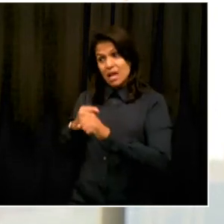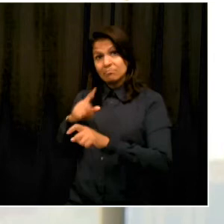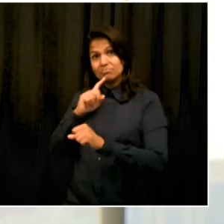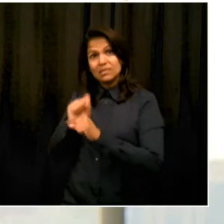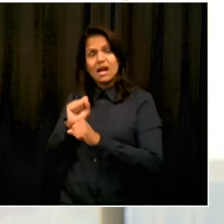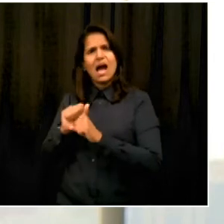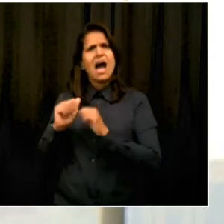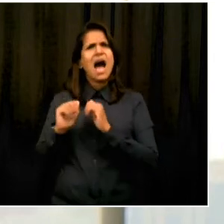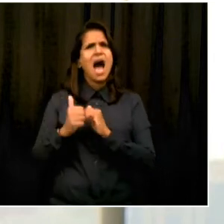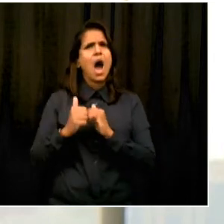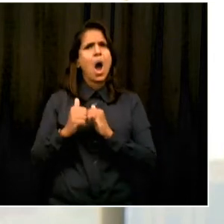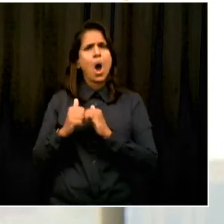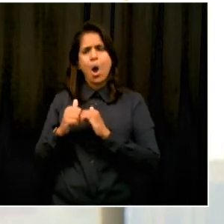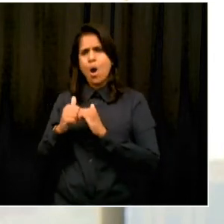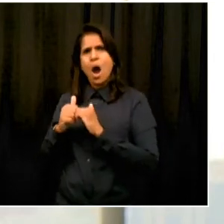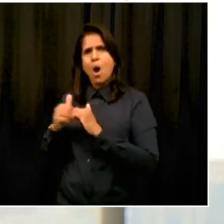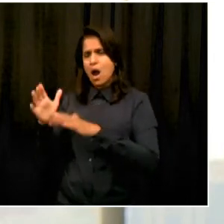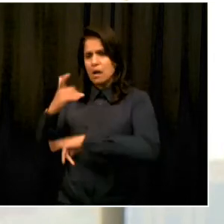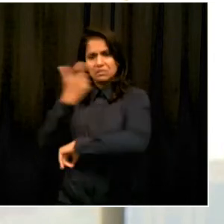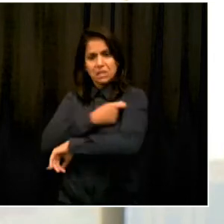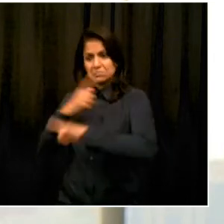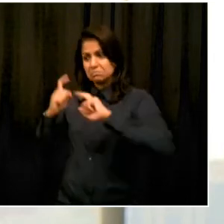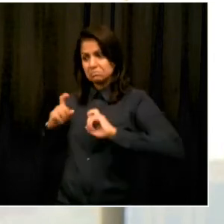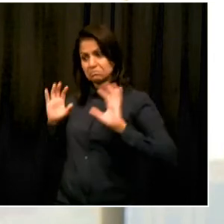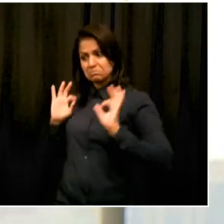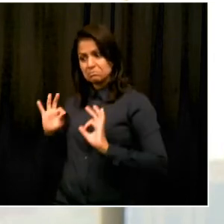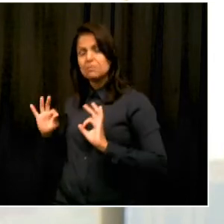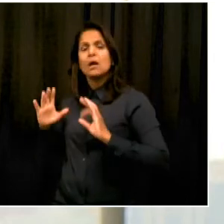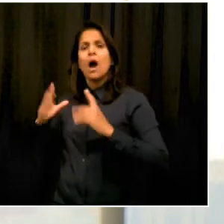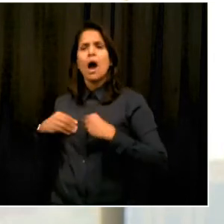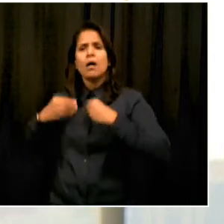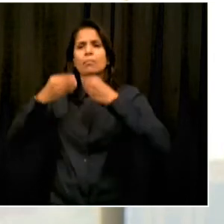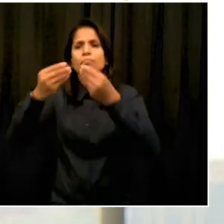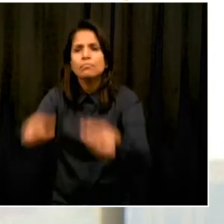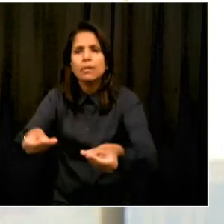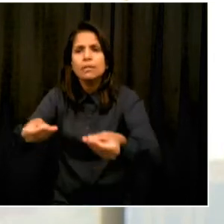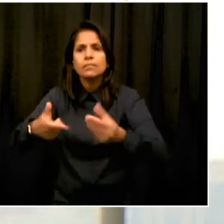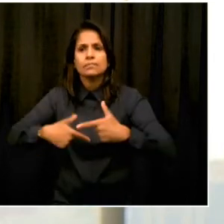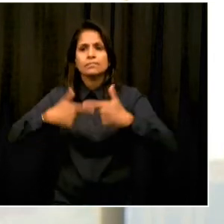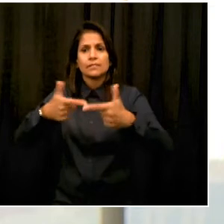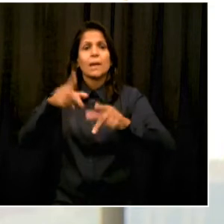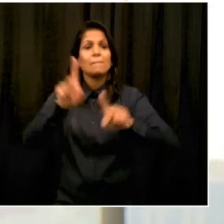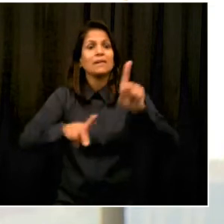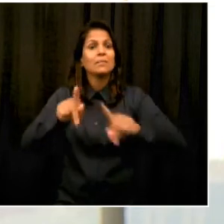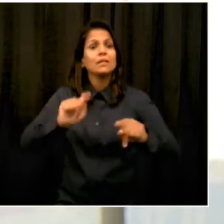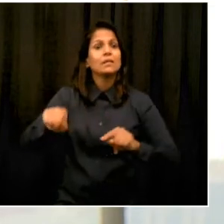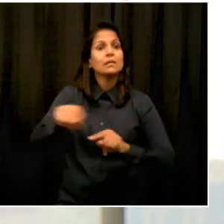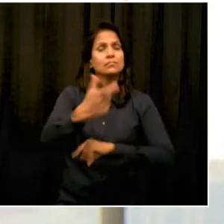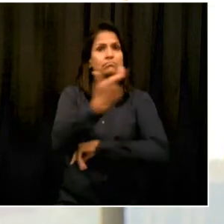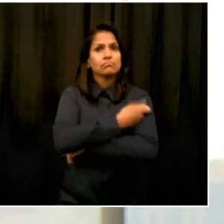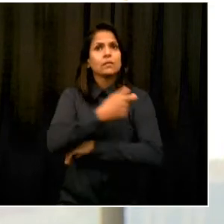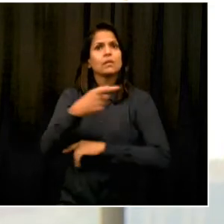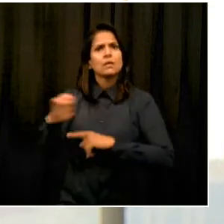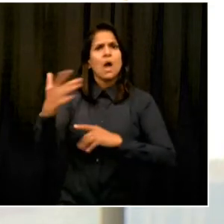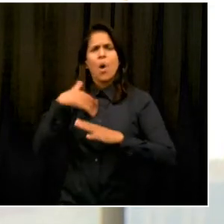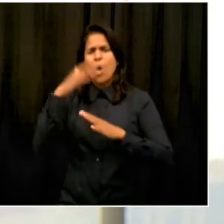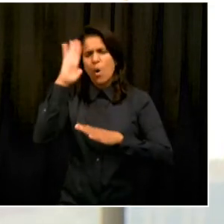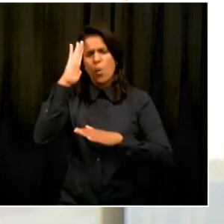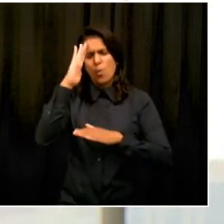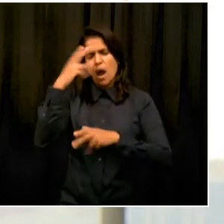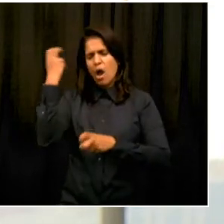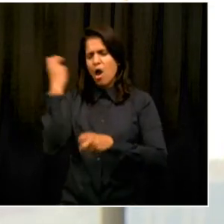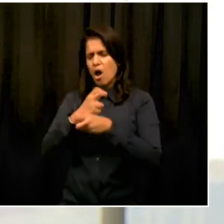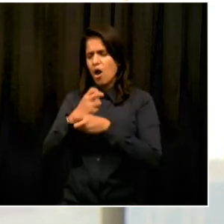to overcome the coronavirus. And we'll take lessons from the H1N1 crisis to quickly